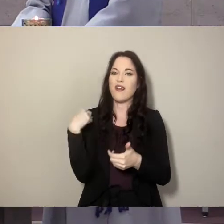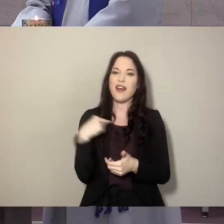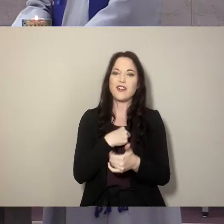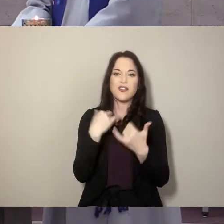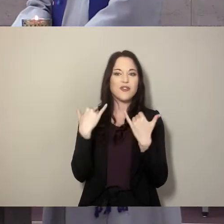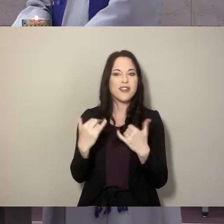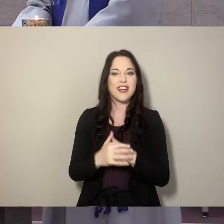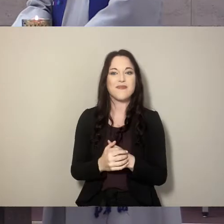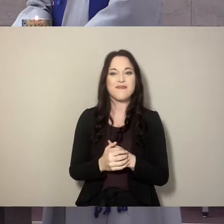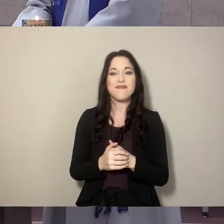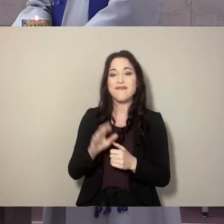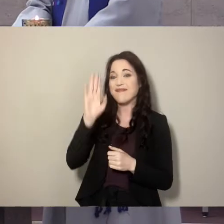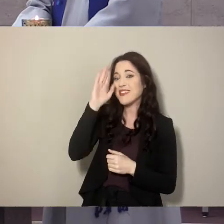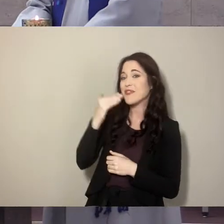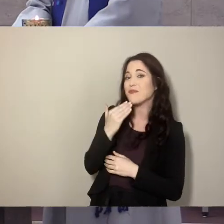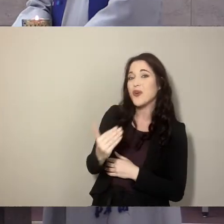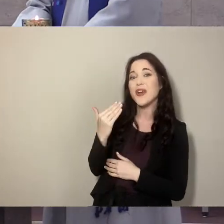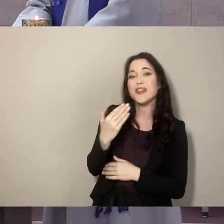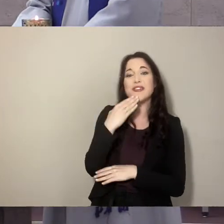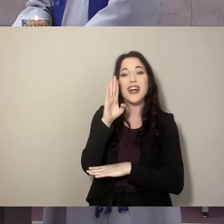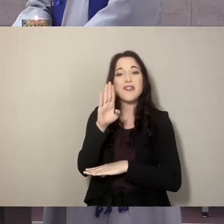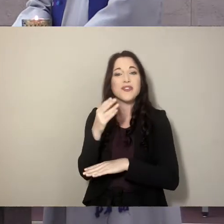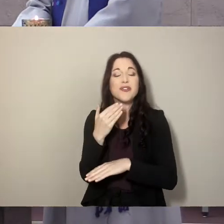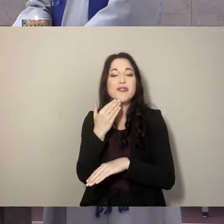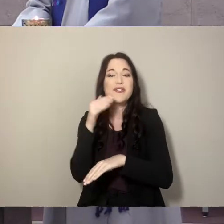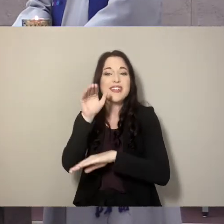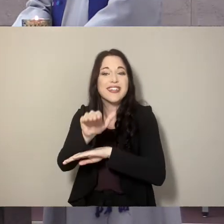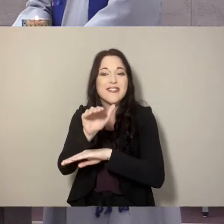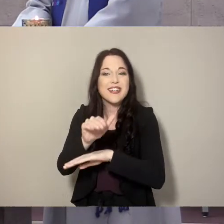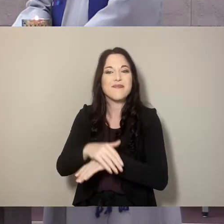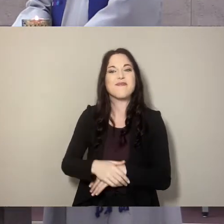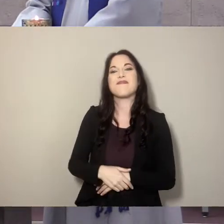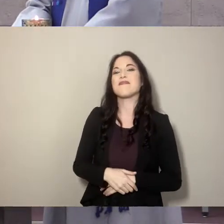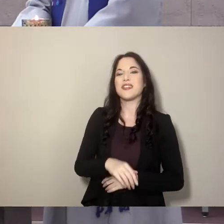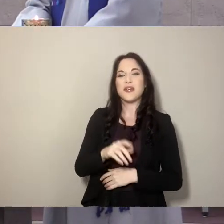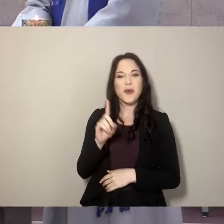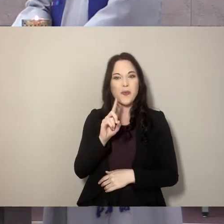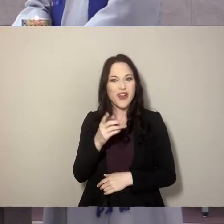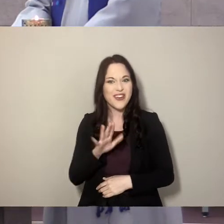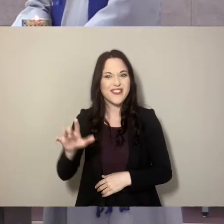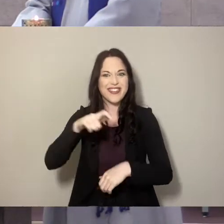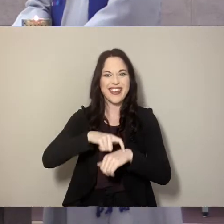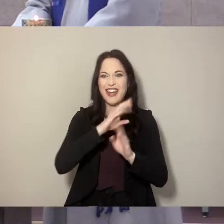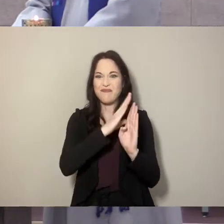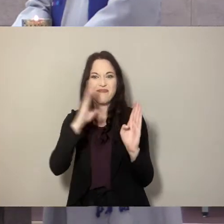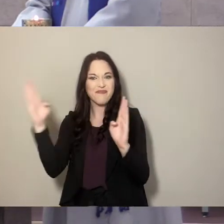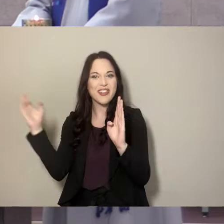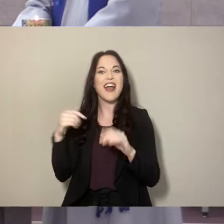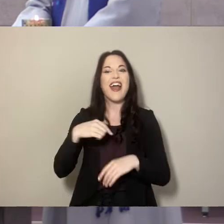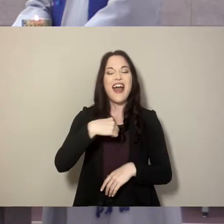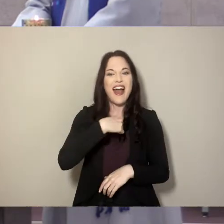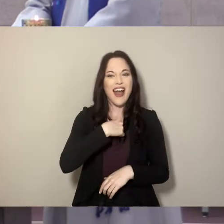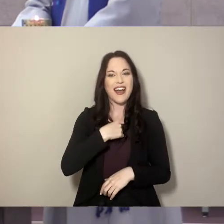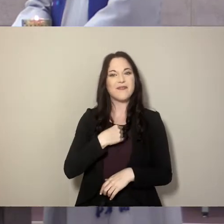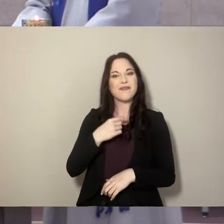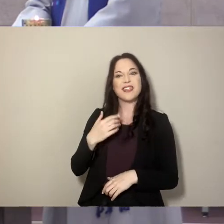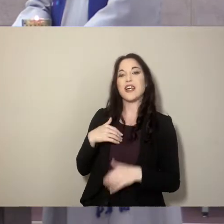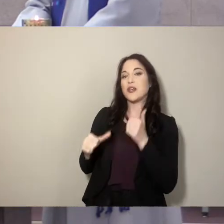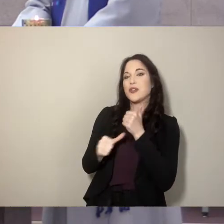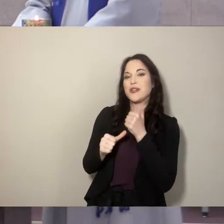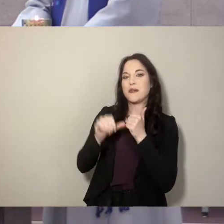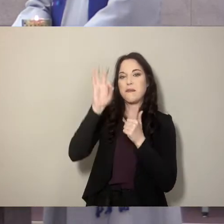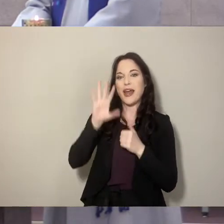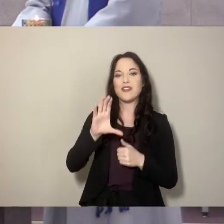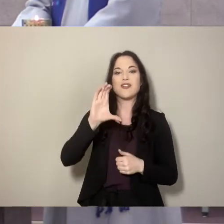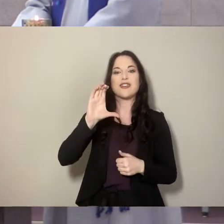And good morning, good afternoon, good evening, wherever you find yourself. My name is Kathy Alexander. I'm the associate pastor, and I also want to add my voice